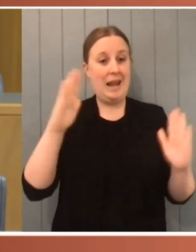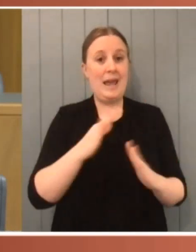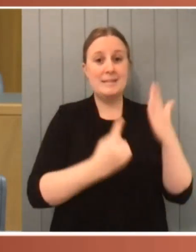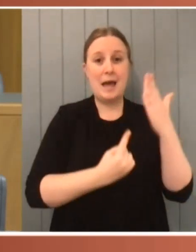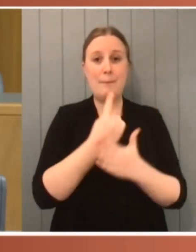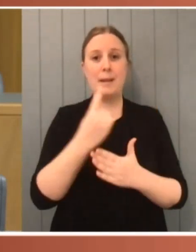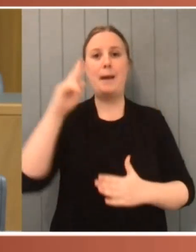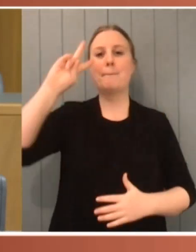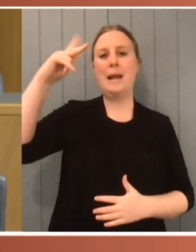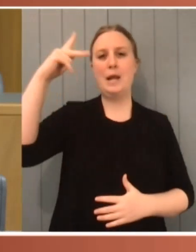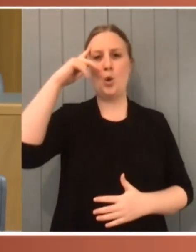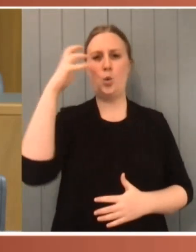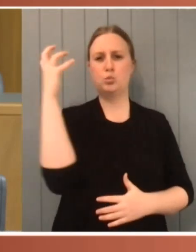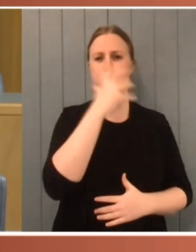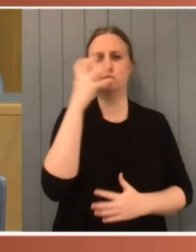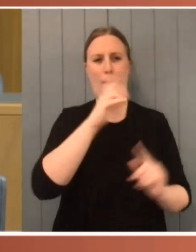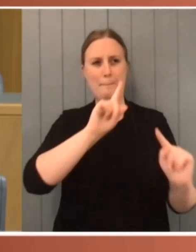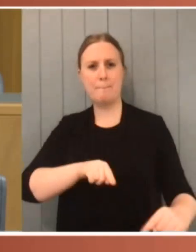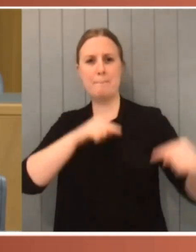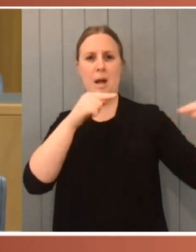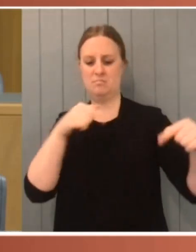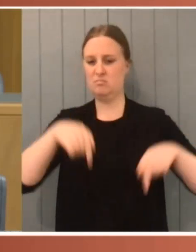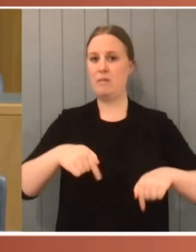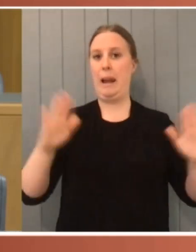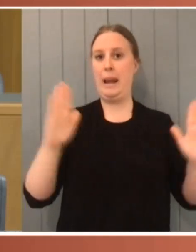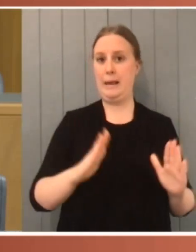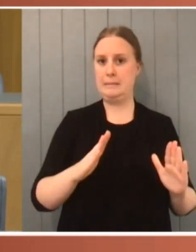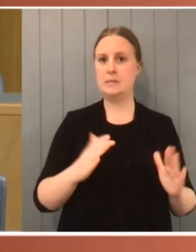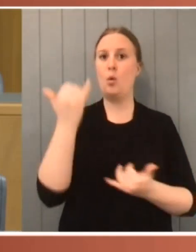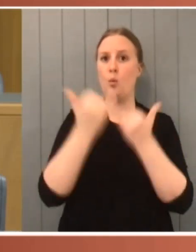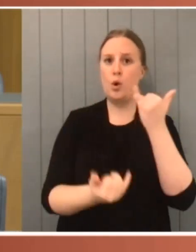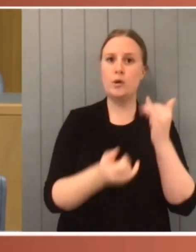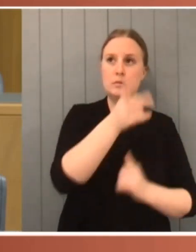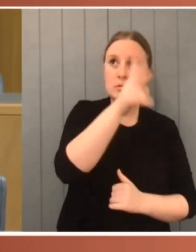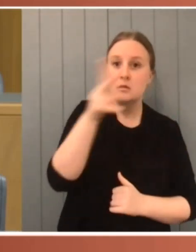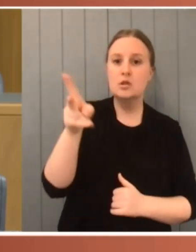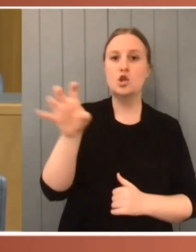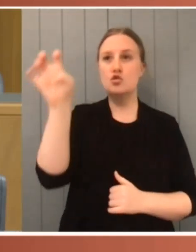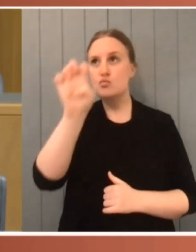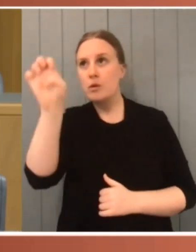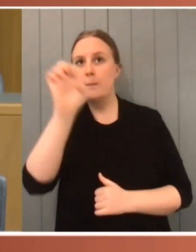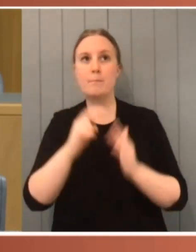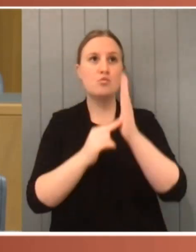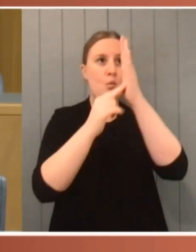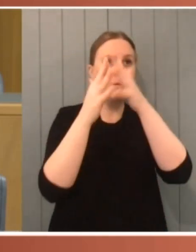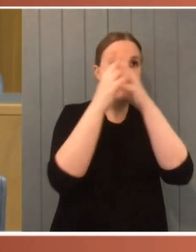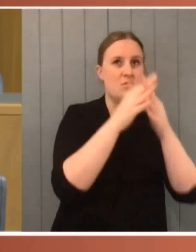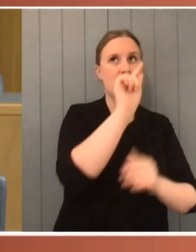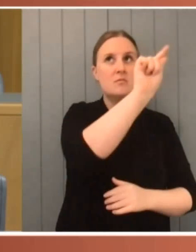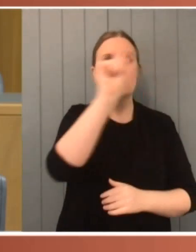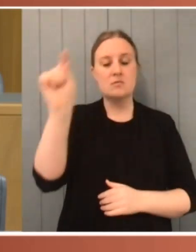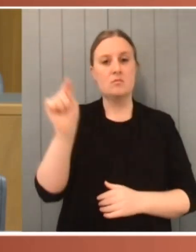in Europe and North America. Australia has endured nothing commensurate to a Trump or